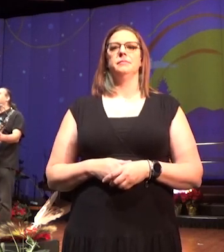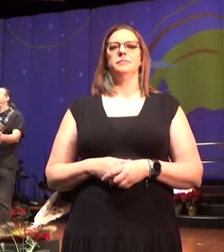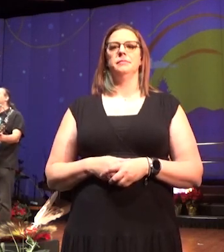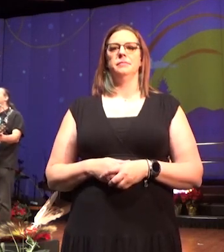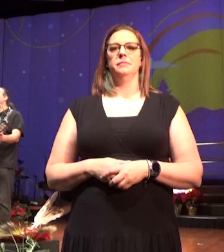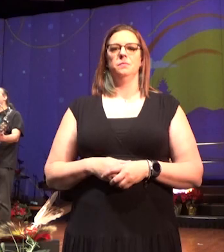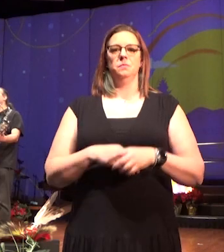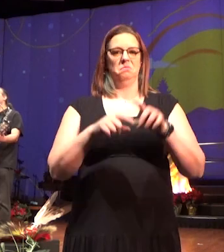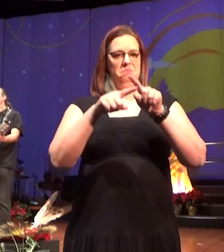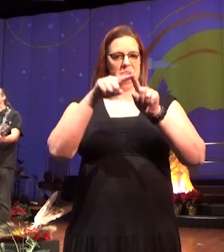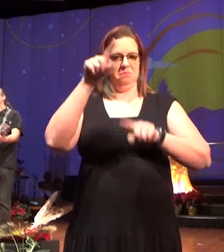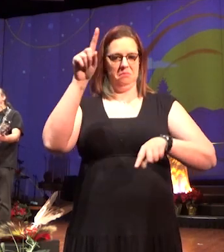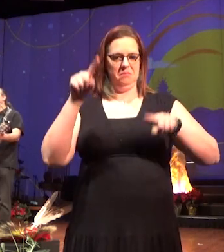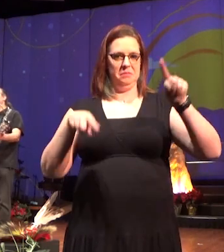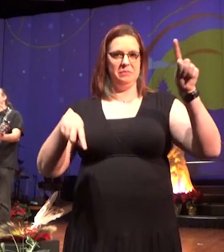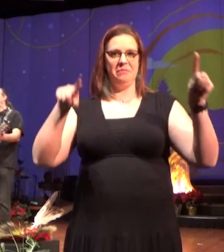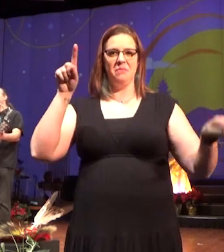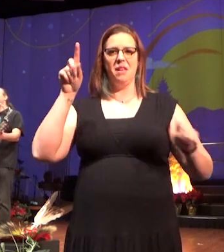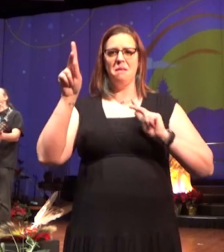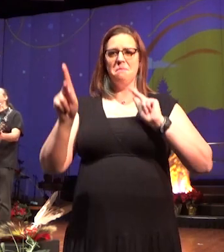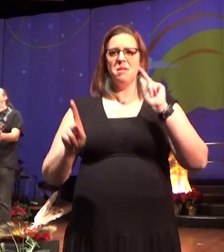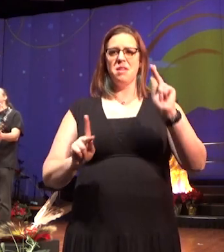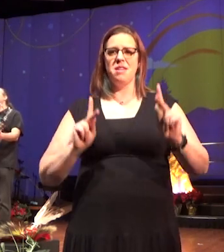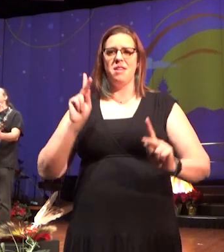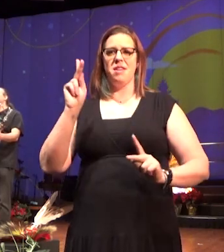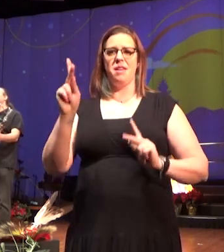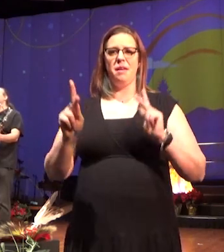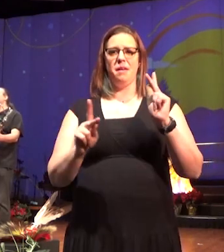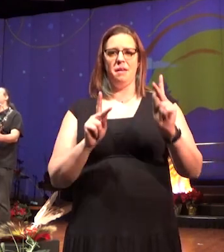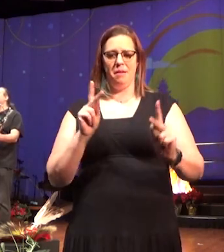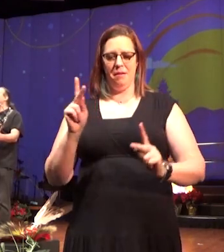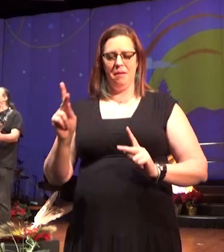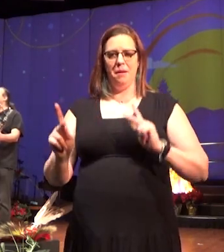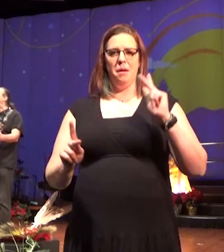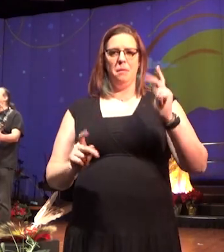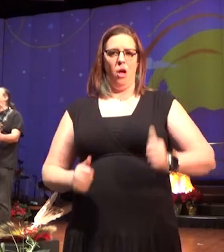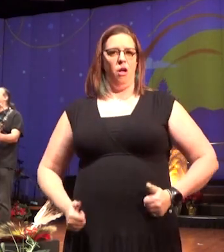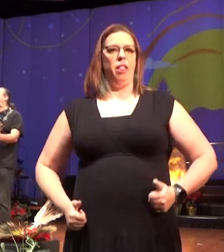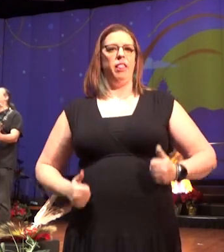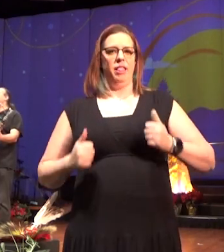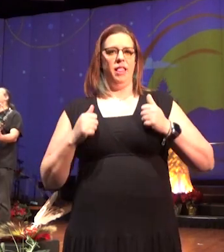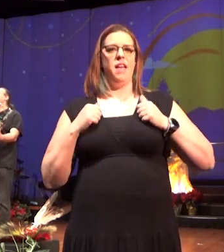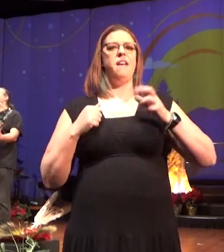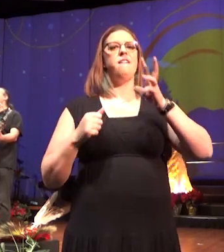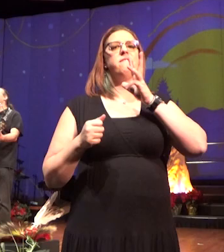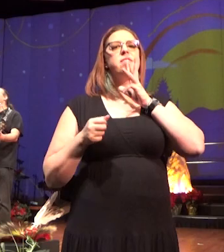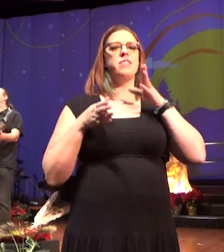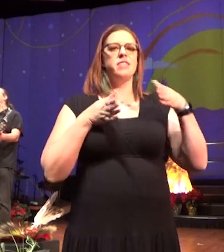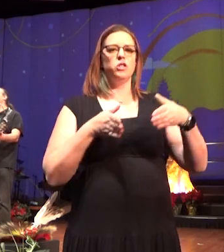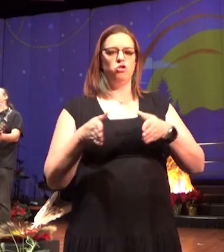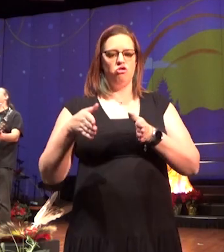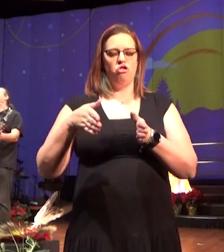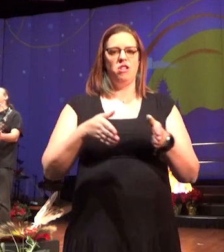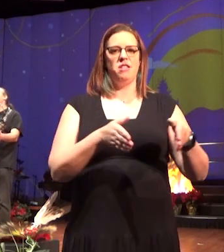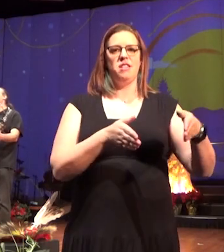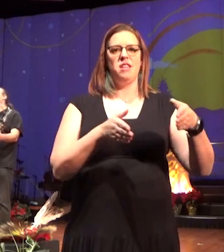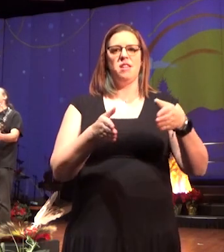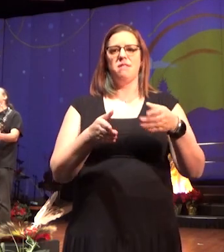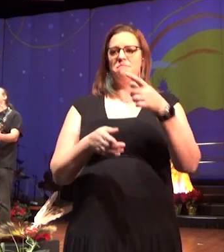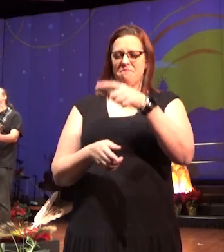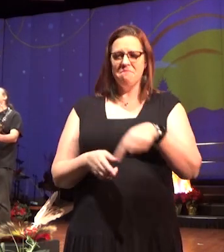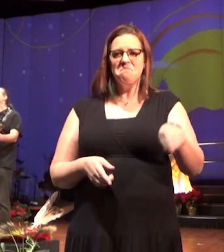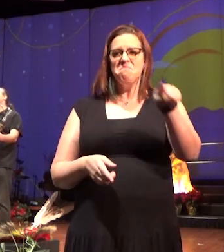All kinds of people who live in this dream, they're all trying to